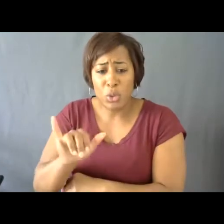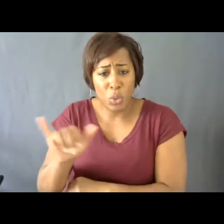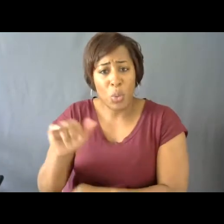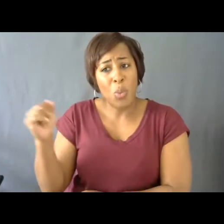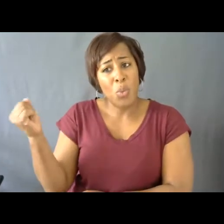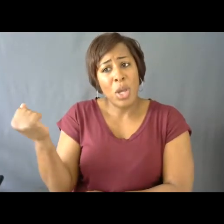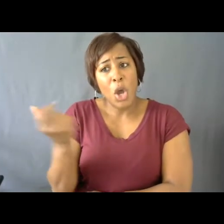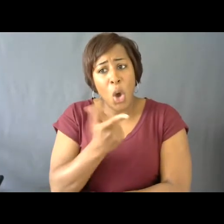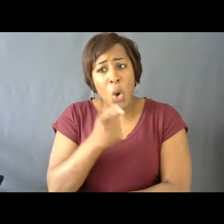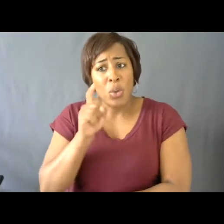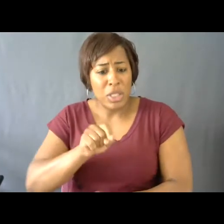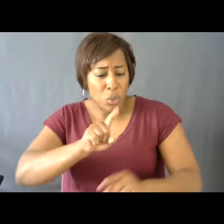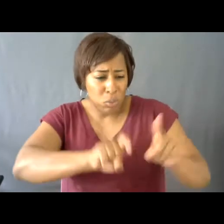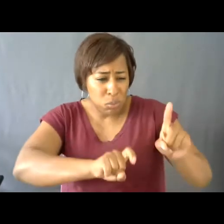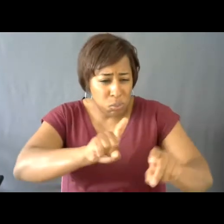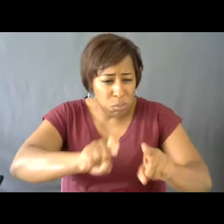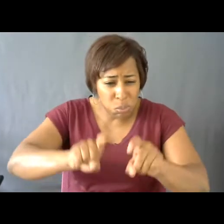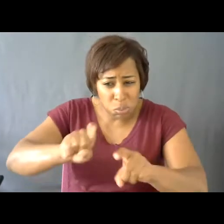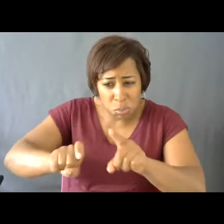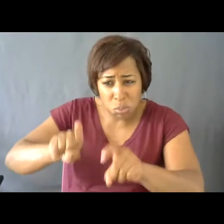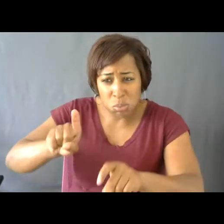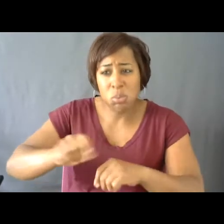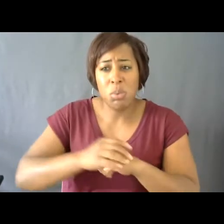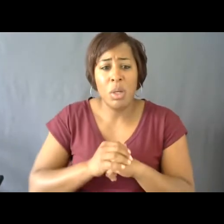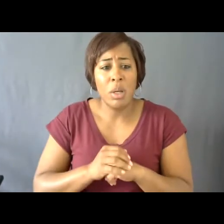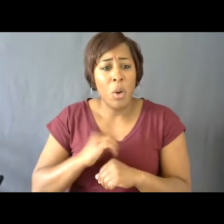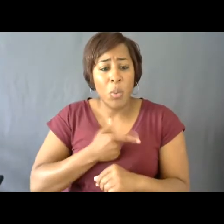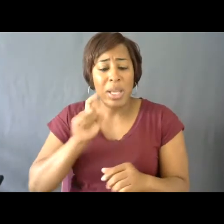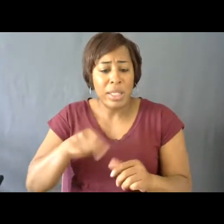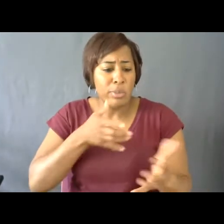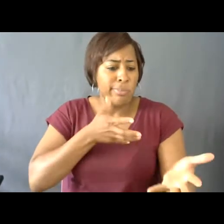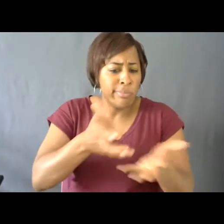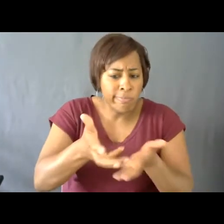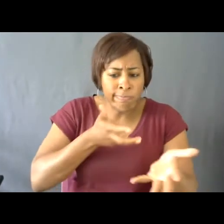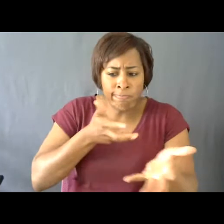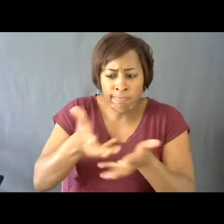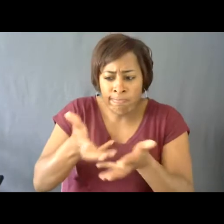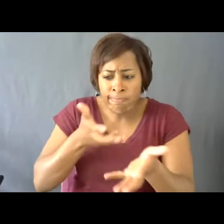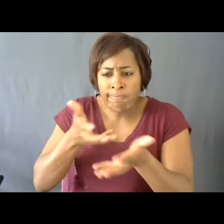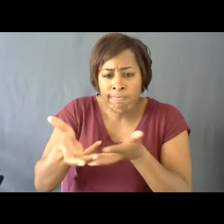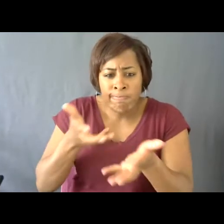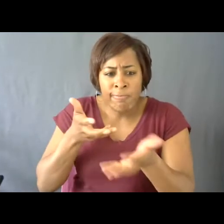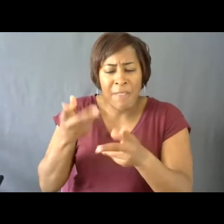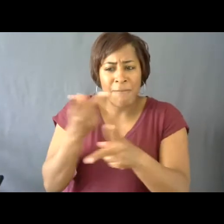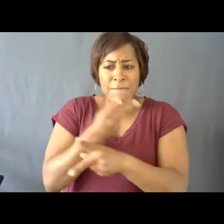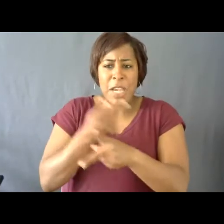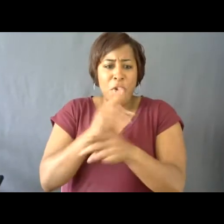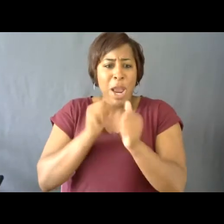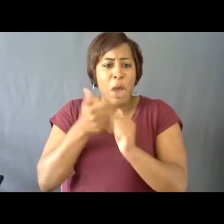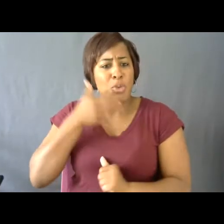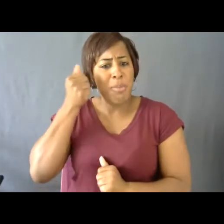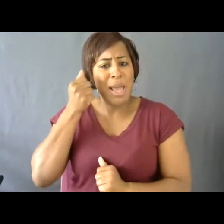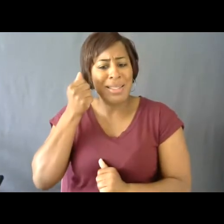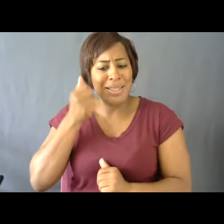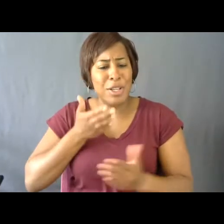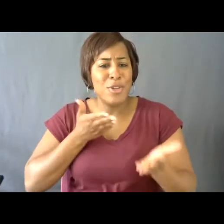ask the questions, and we all need to talk to people, and we need to figure out how we can best serve